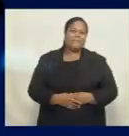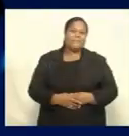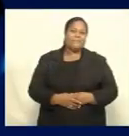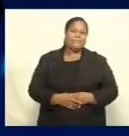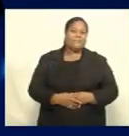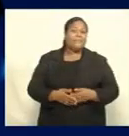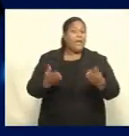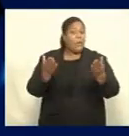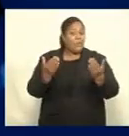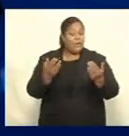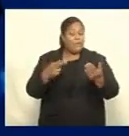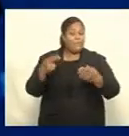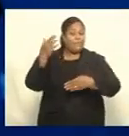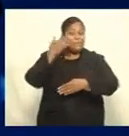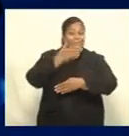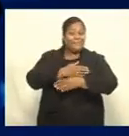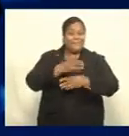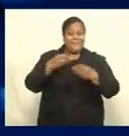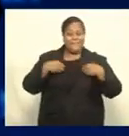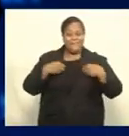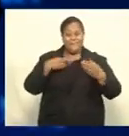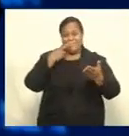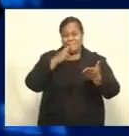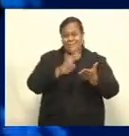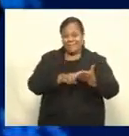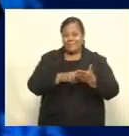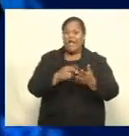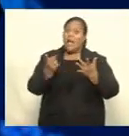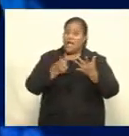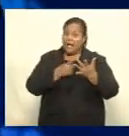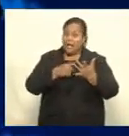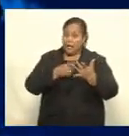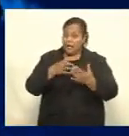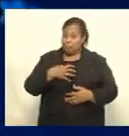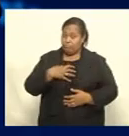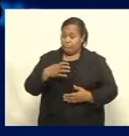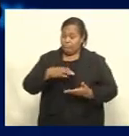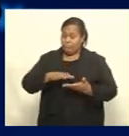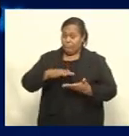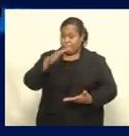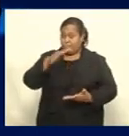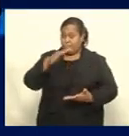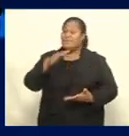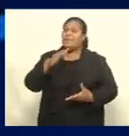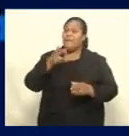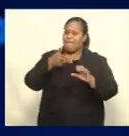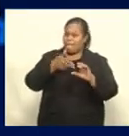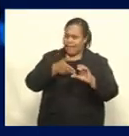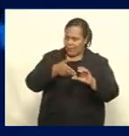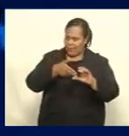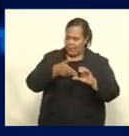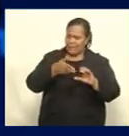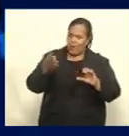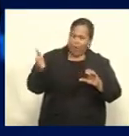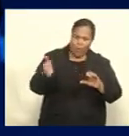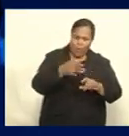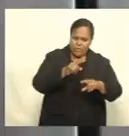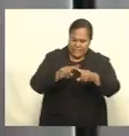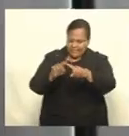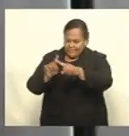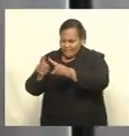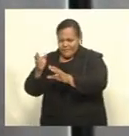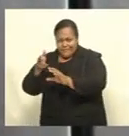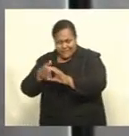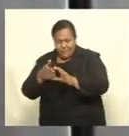Welcome to tonight's business report. There will be another increase in fuel prices across almost all commodities from tomorrow. The